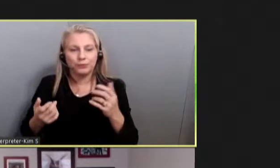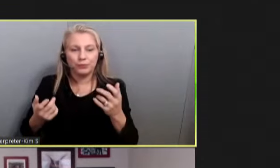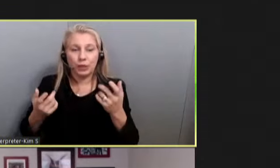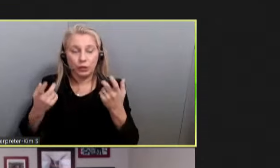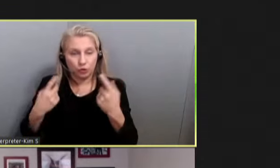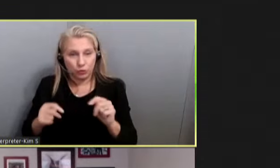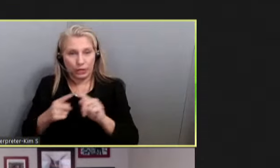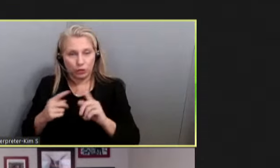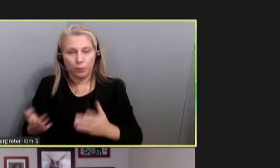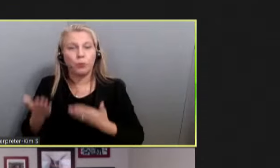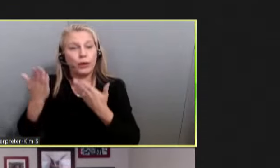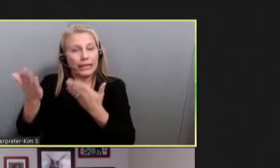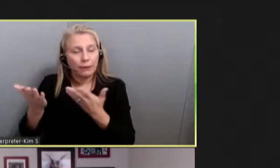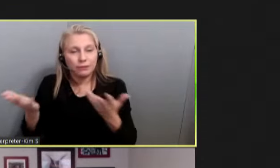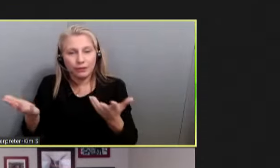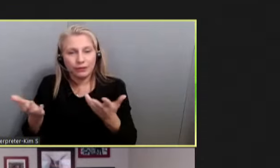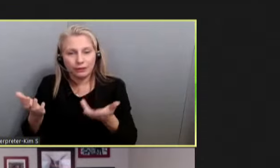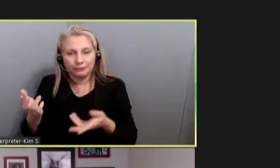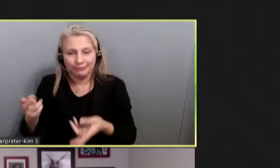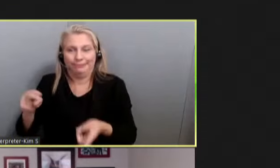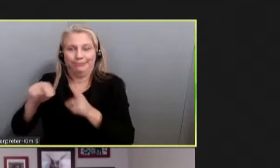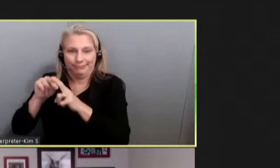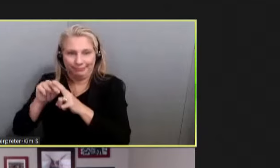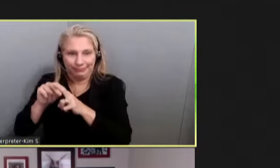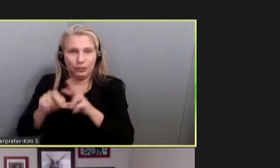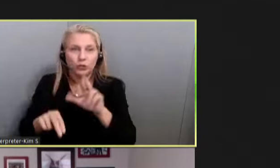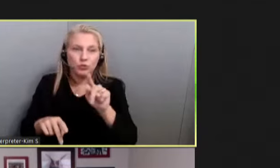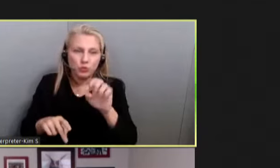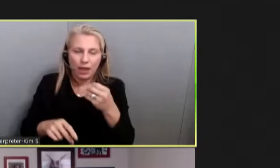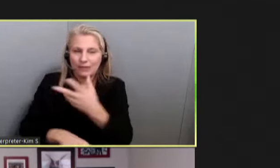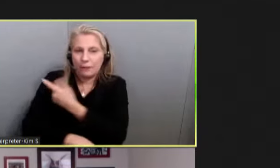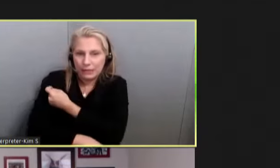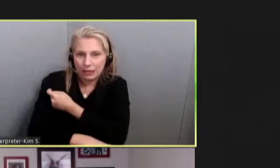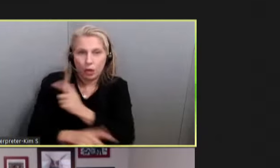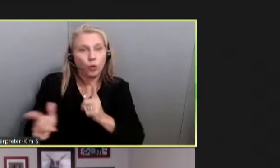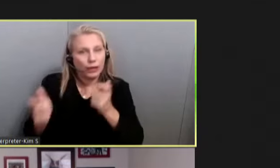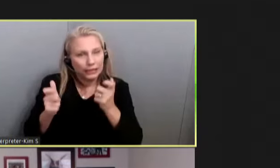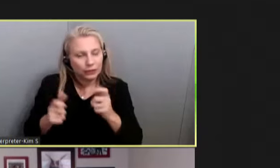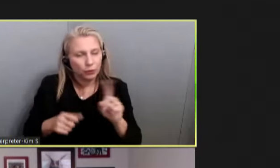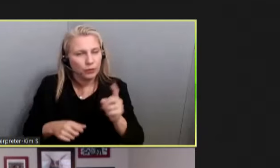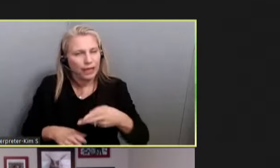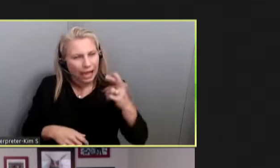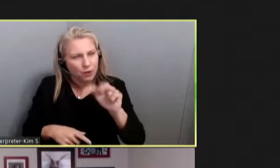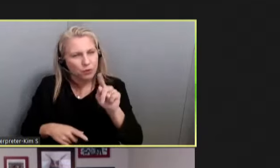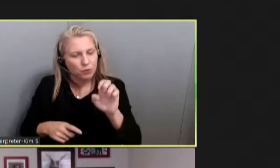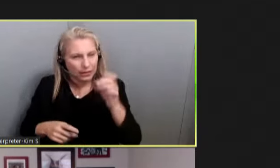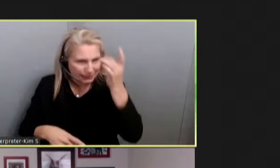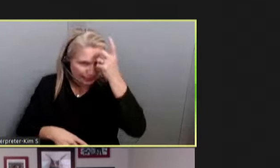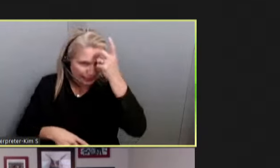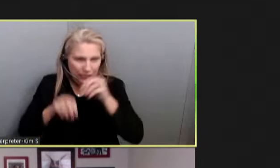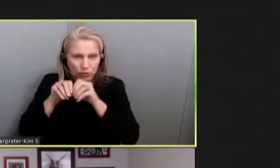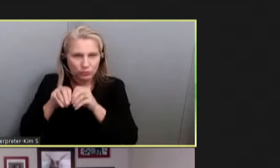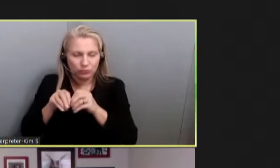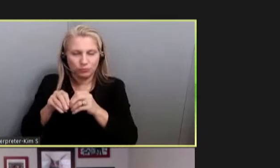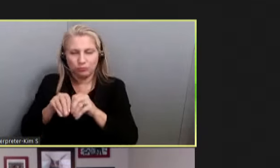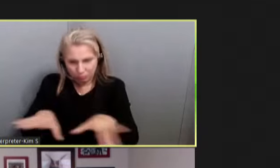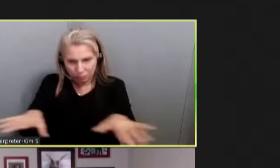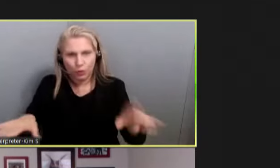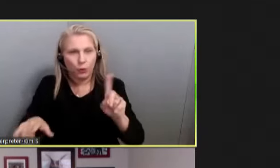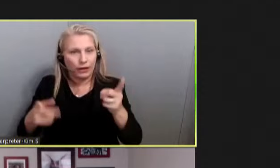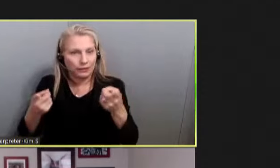to bring up the immunization rates in those kids quickly, knowing that that's really where our highest rates of disease transmission are right